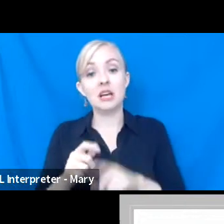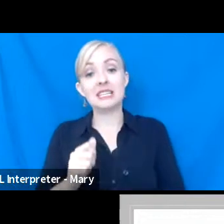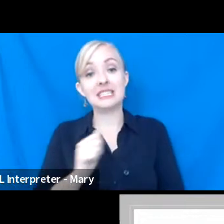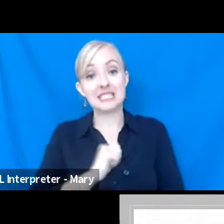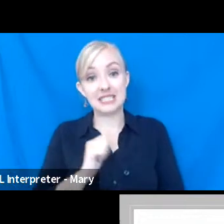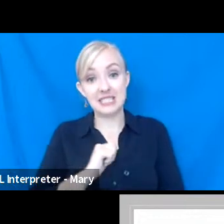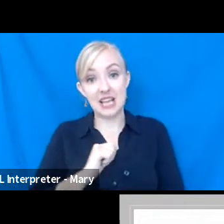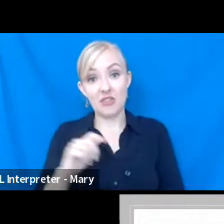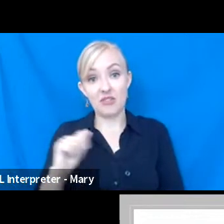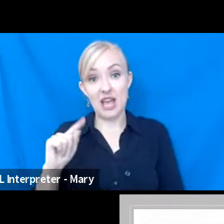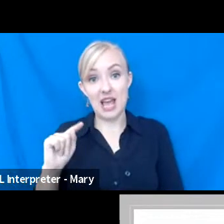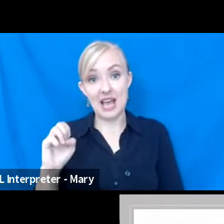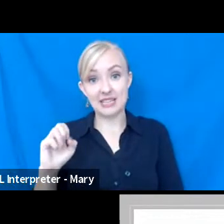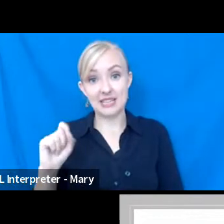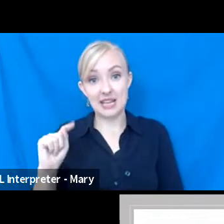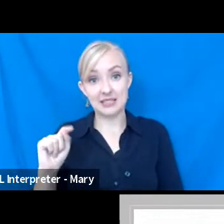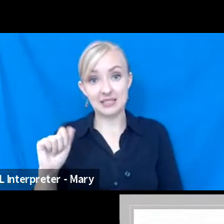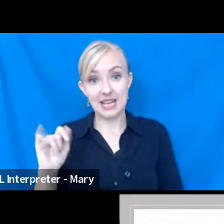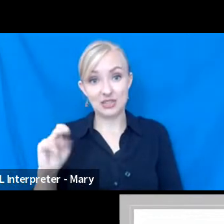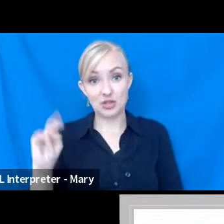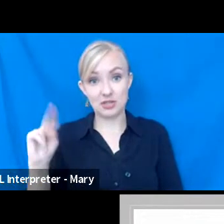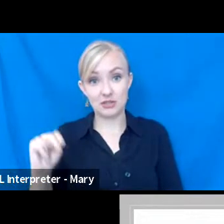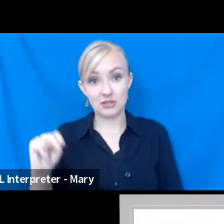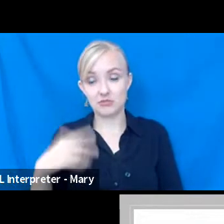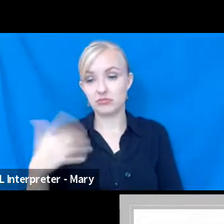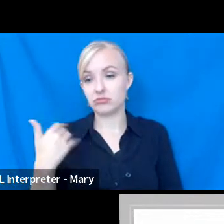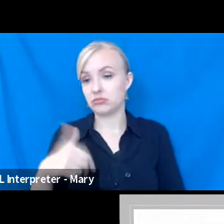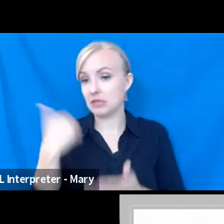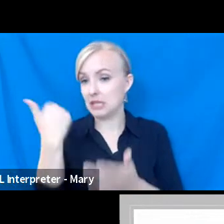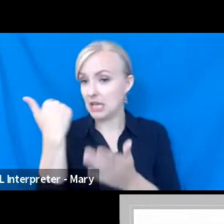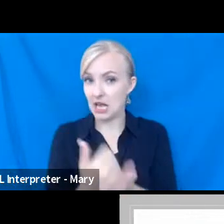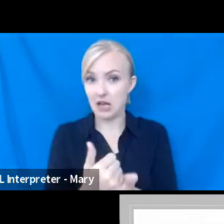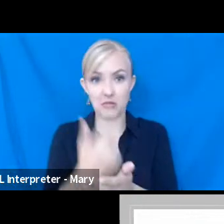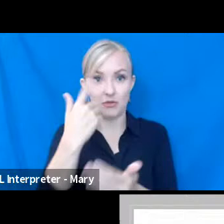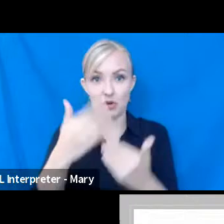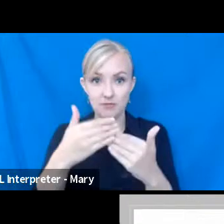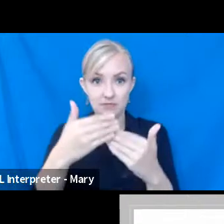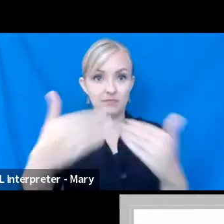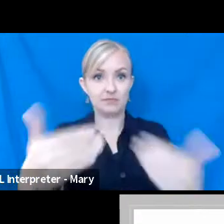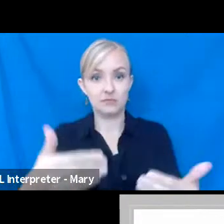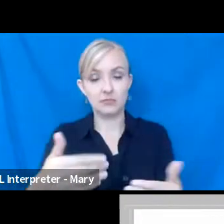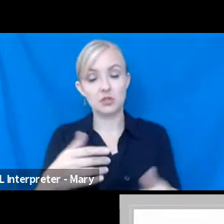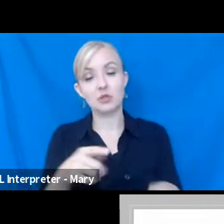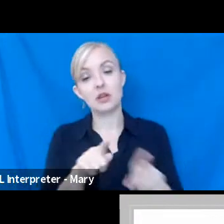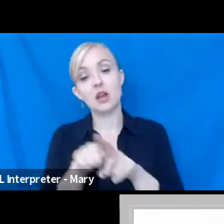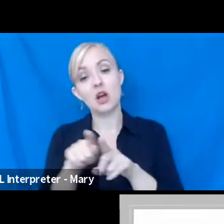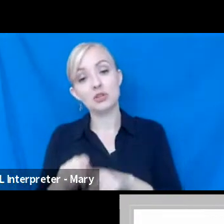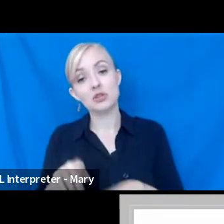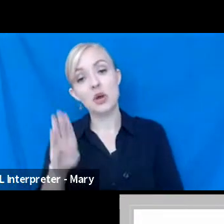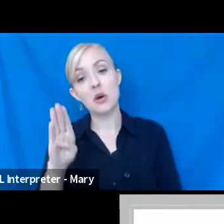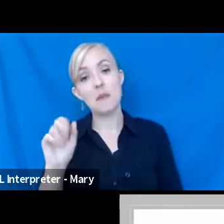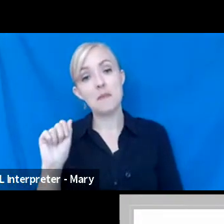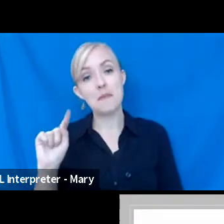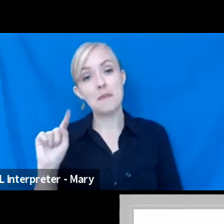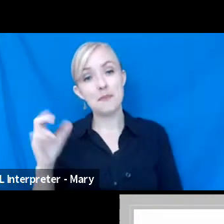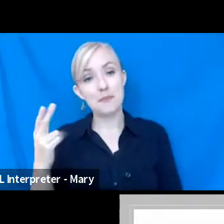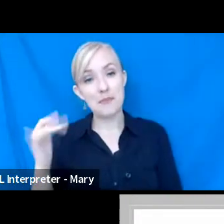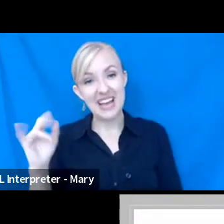has been a huge help in moving forward these issues. Also, batching and